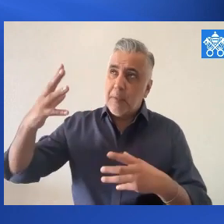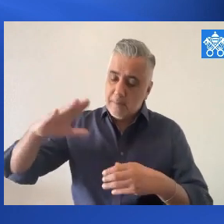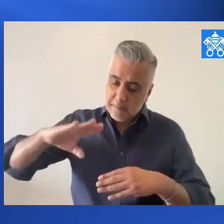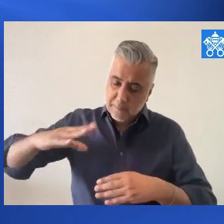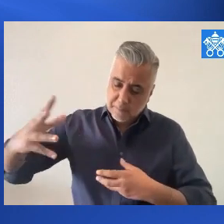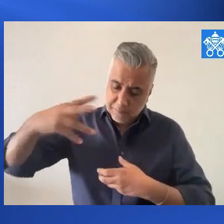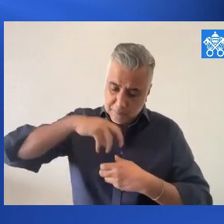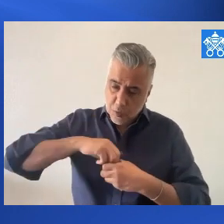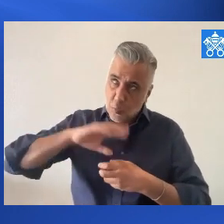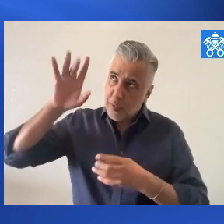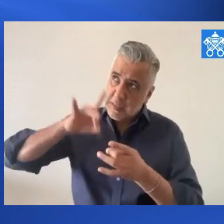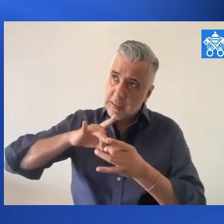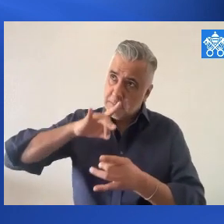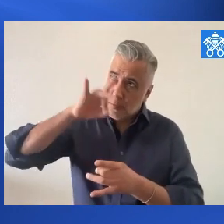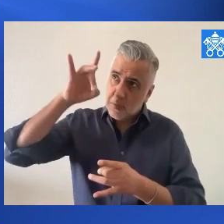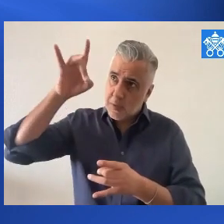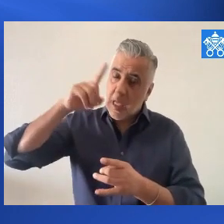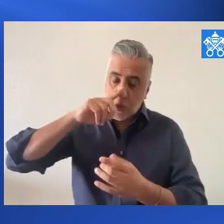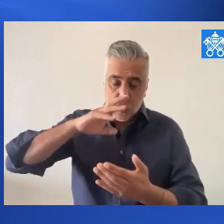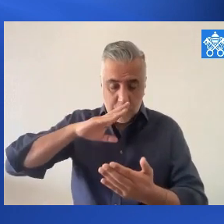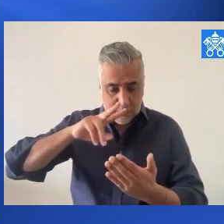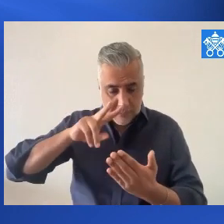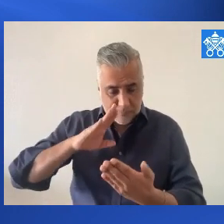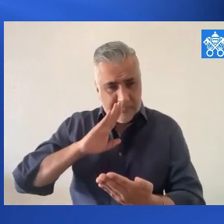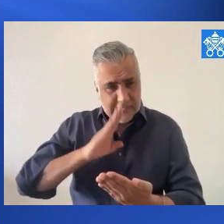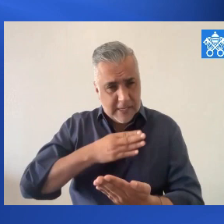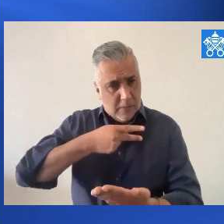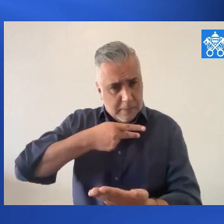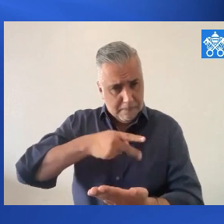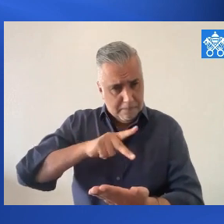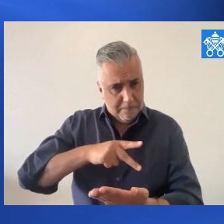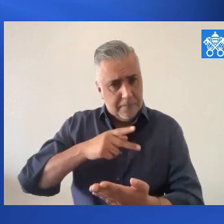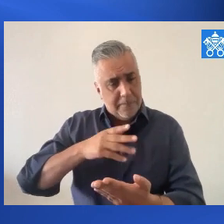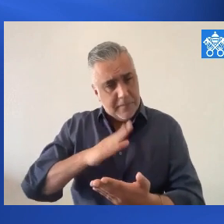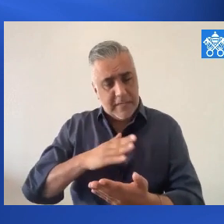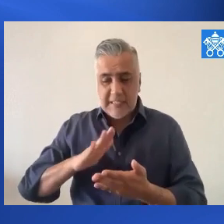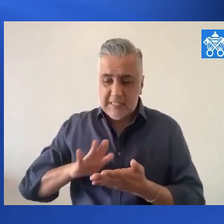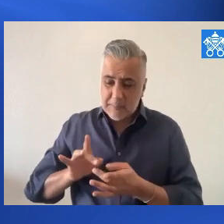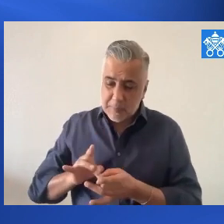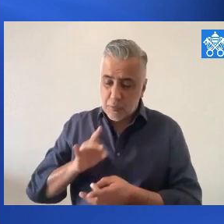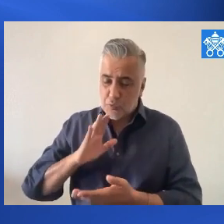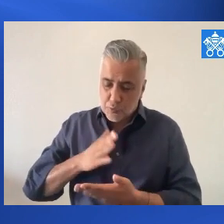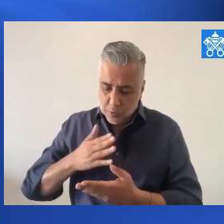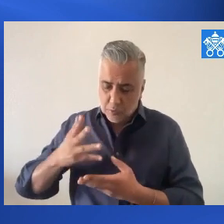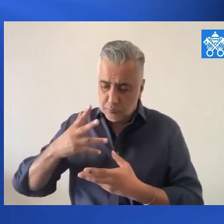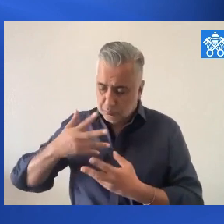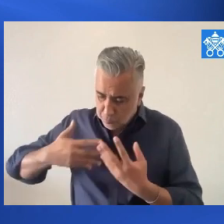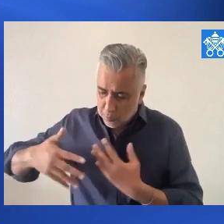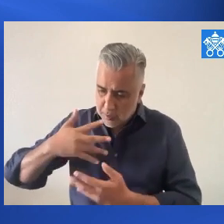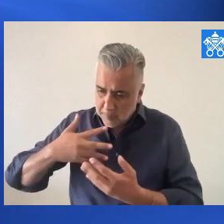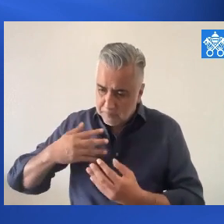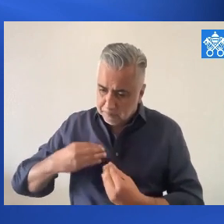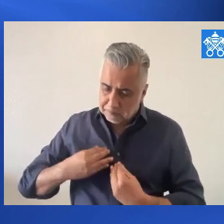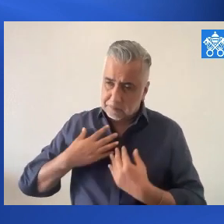is. Be filled with the Spirit as you sing psalms and hymns and